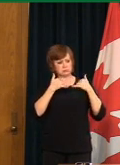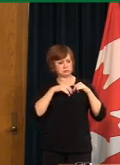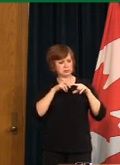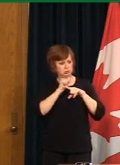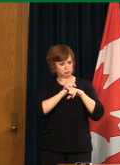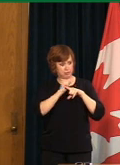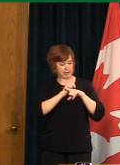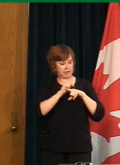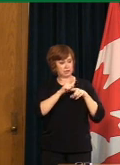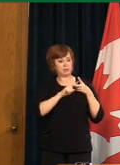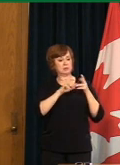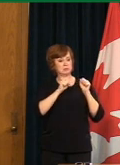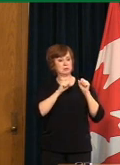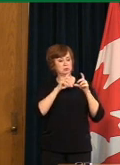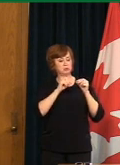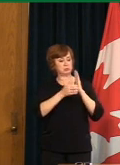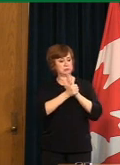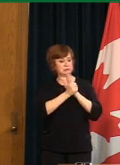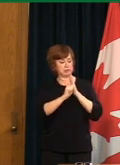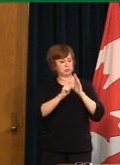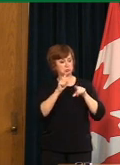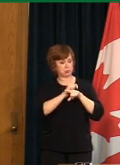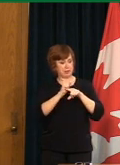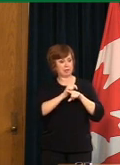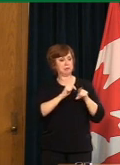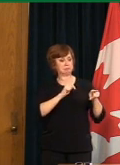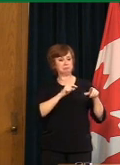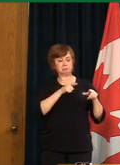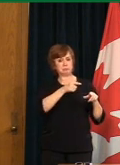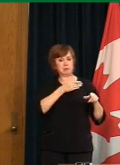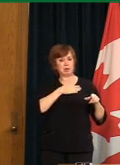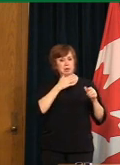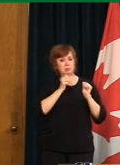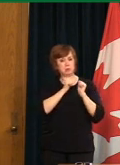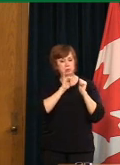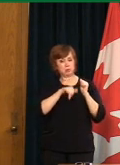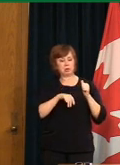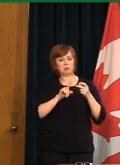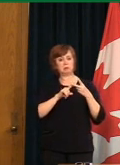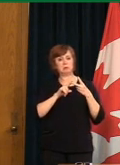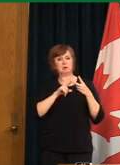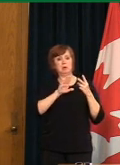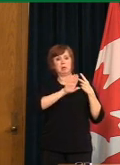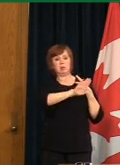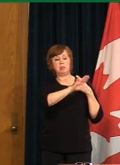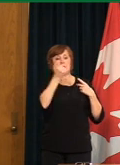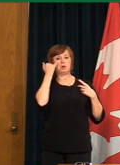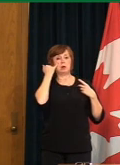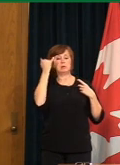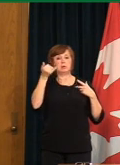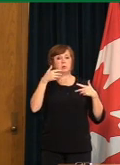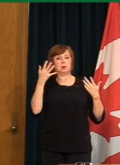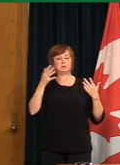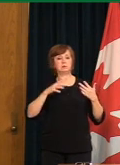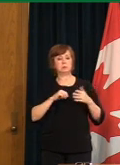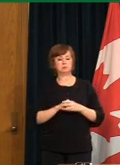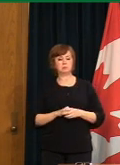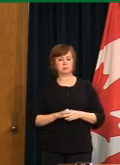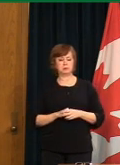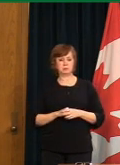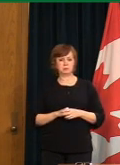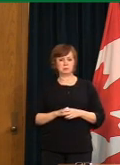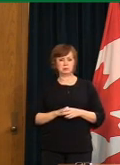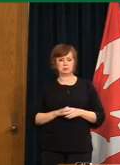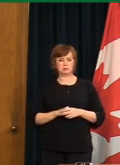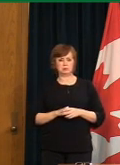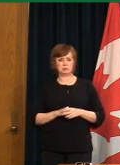activity and some skills-based activity, but most certainly some of the suggestions that came forward will be part of